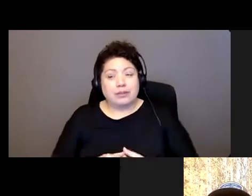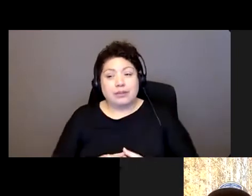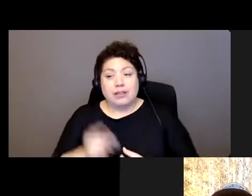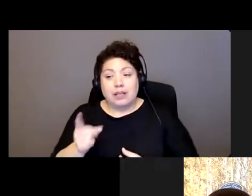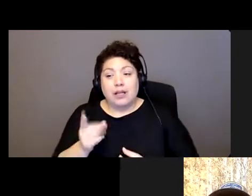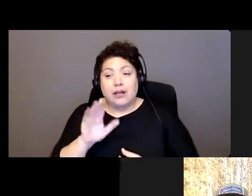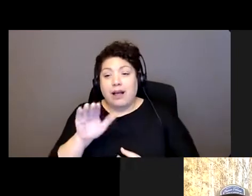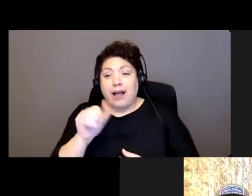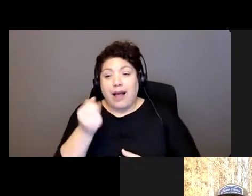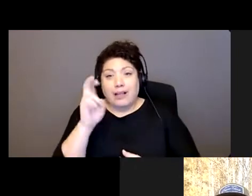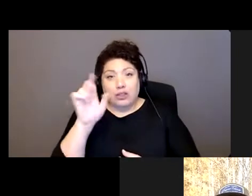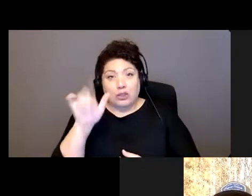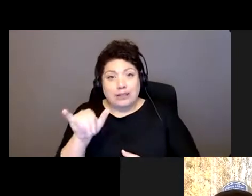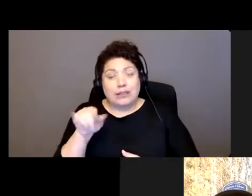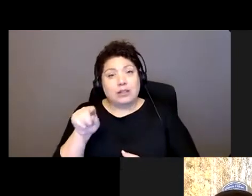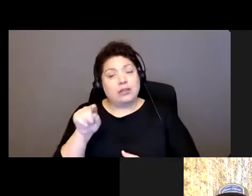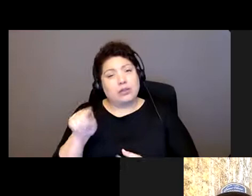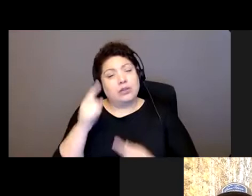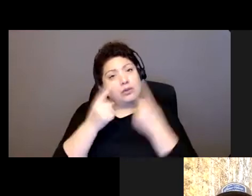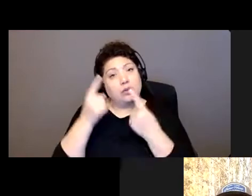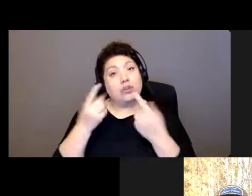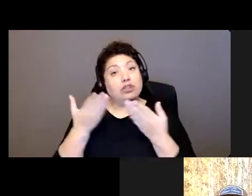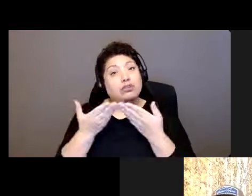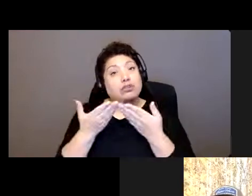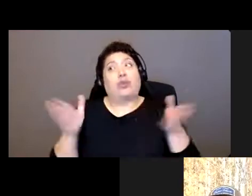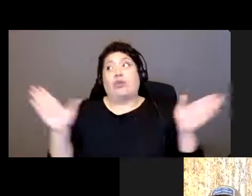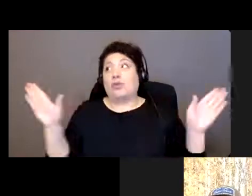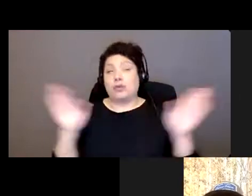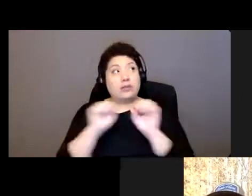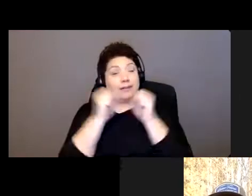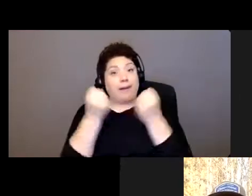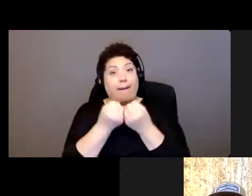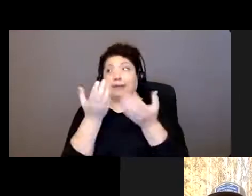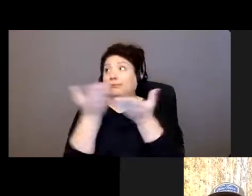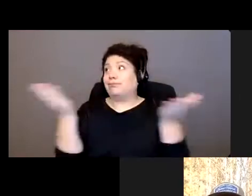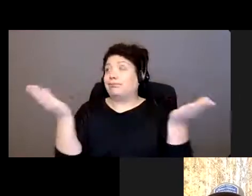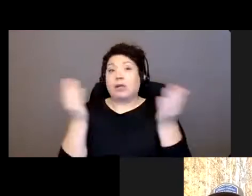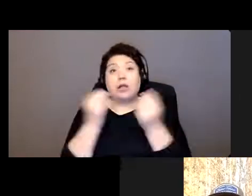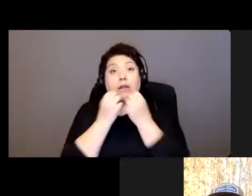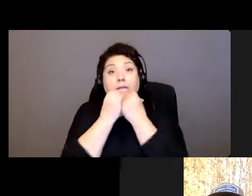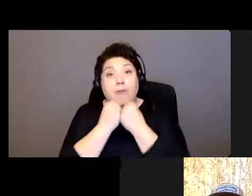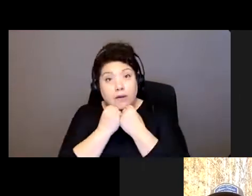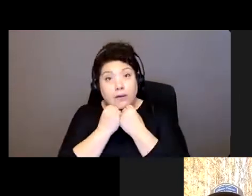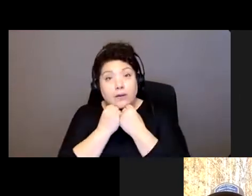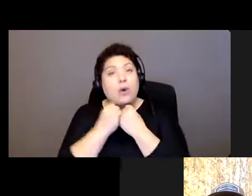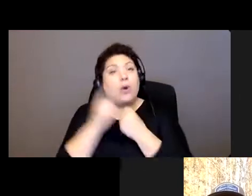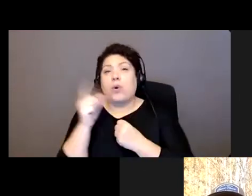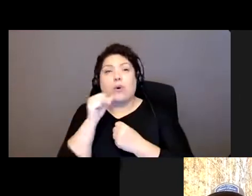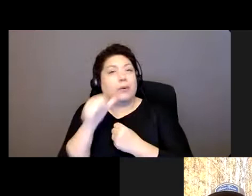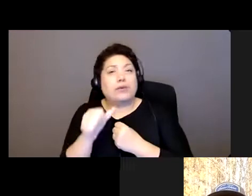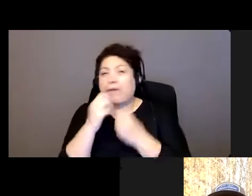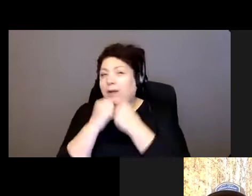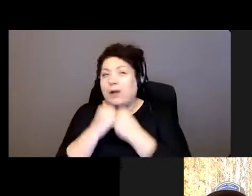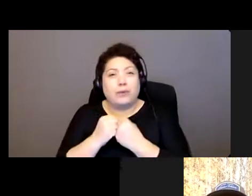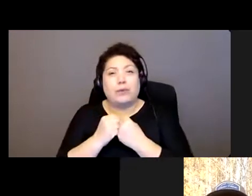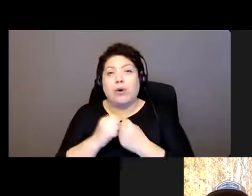at society at large and how society values or does not value older adults. Can you